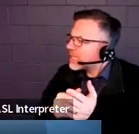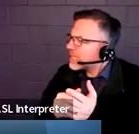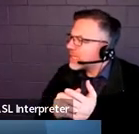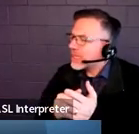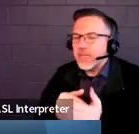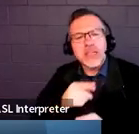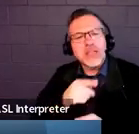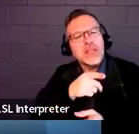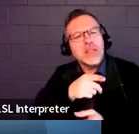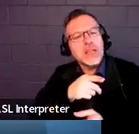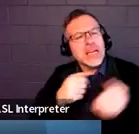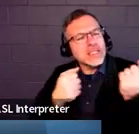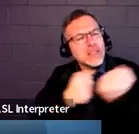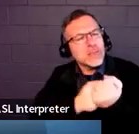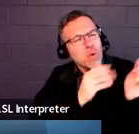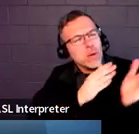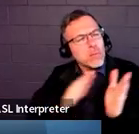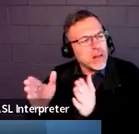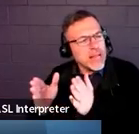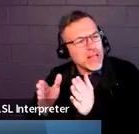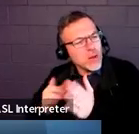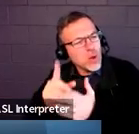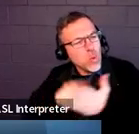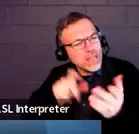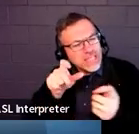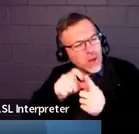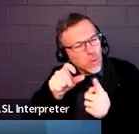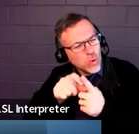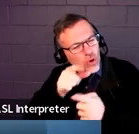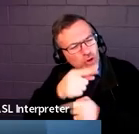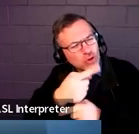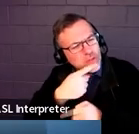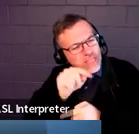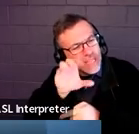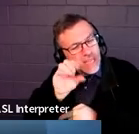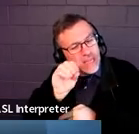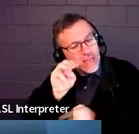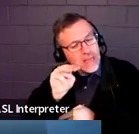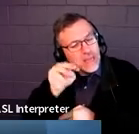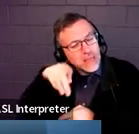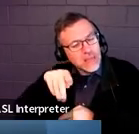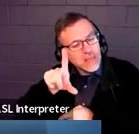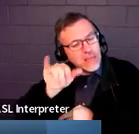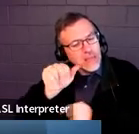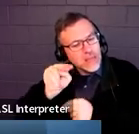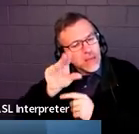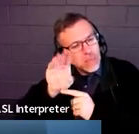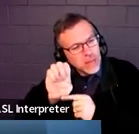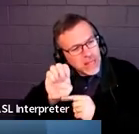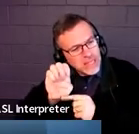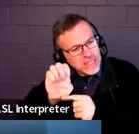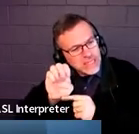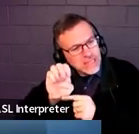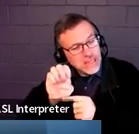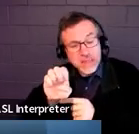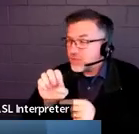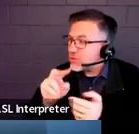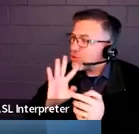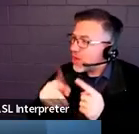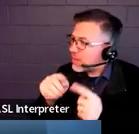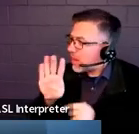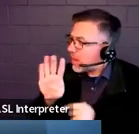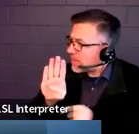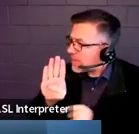A support plan. Compliance. Mm-hmm. Yeah. Yes. B13 compliance.